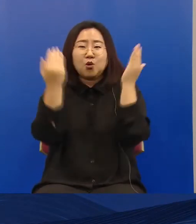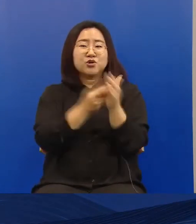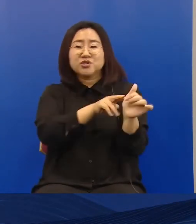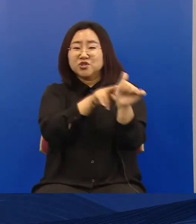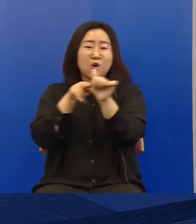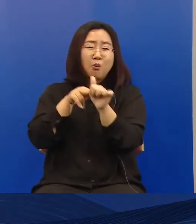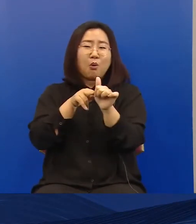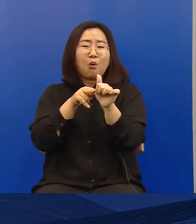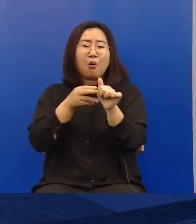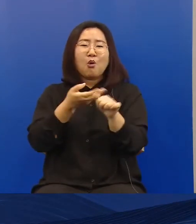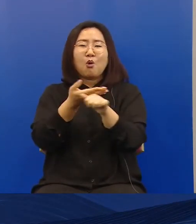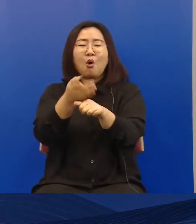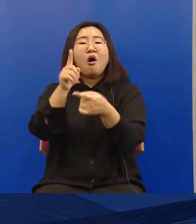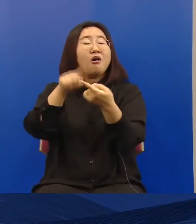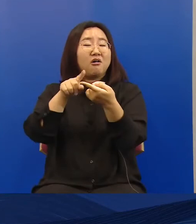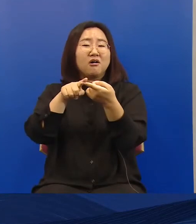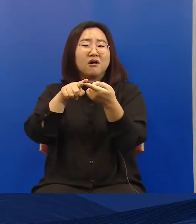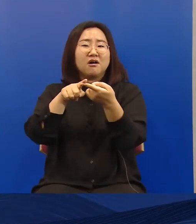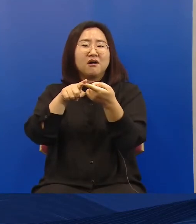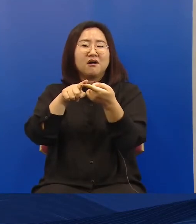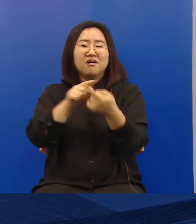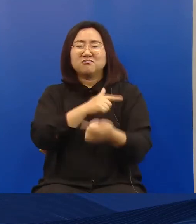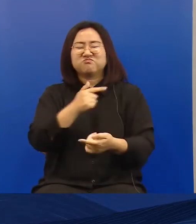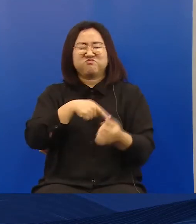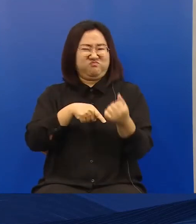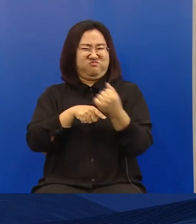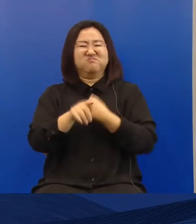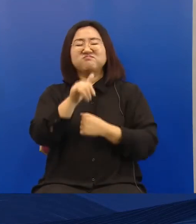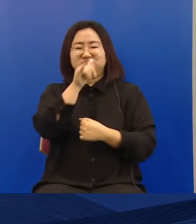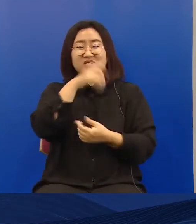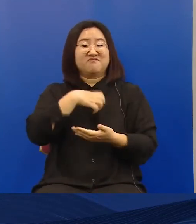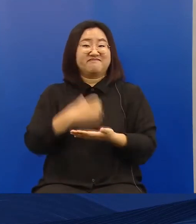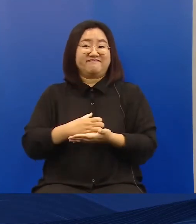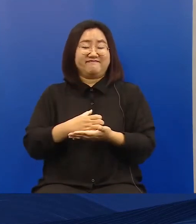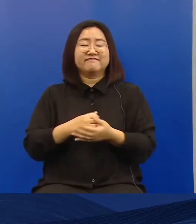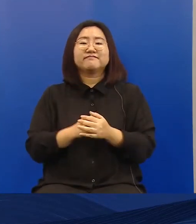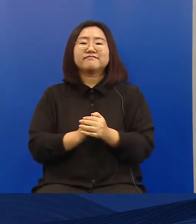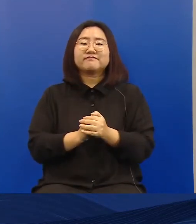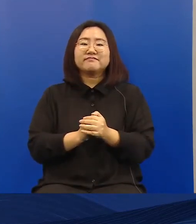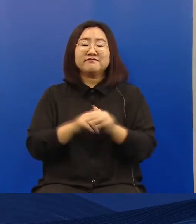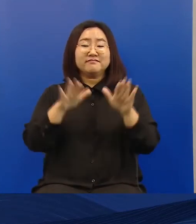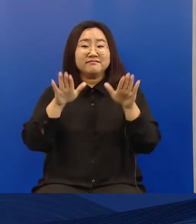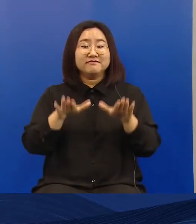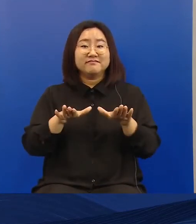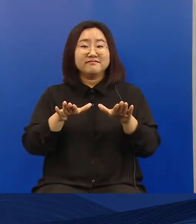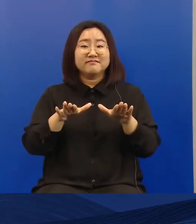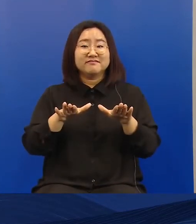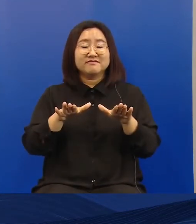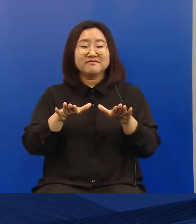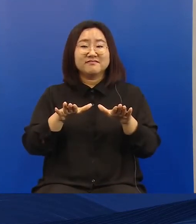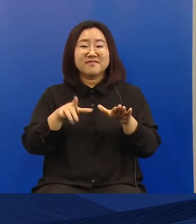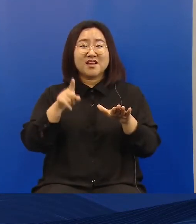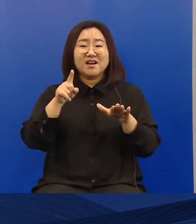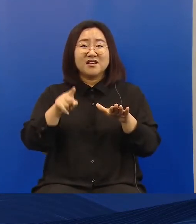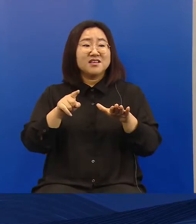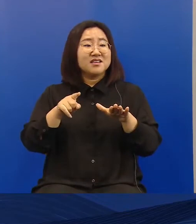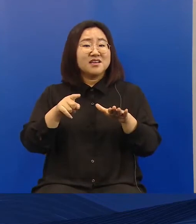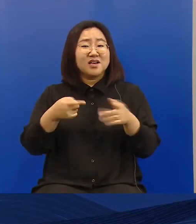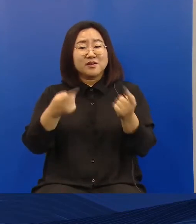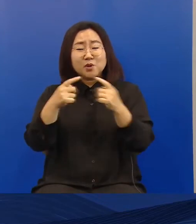language service, and giving them all the informations. That was very, very meaningful to me.